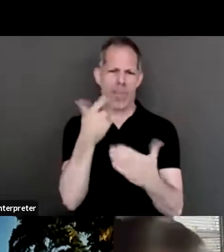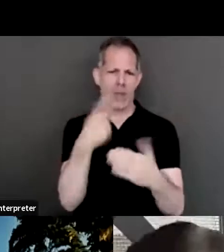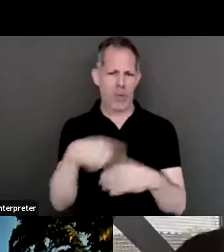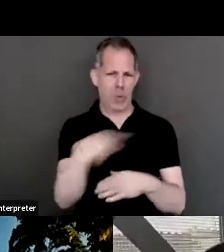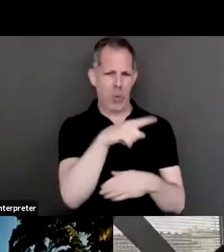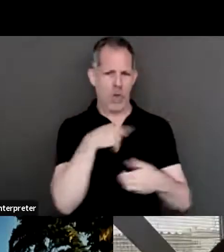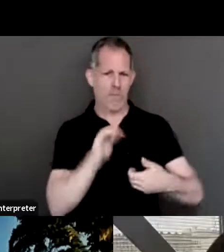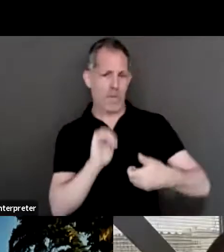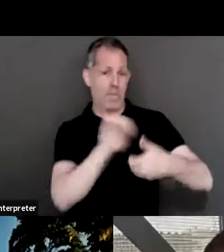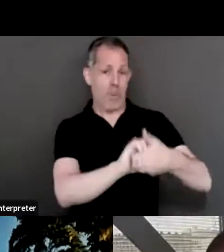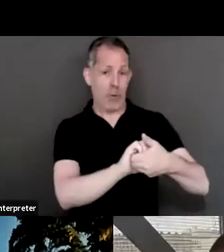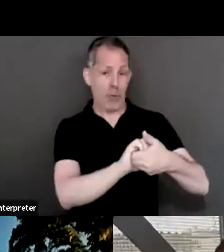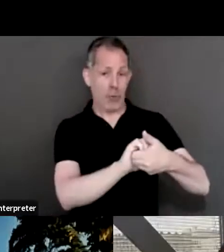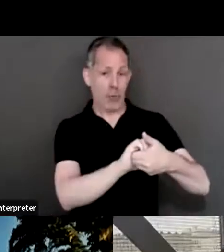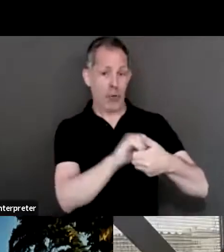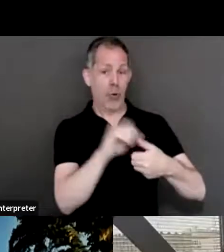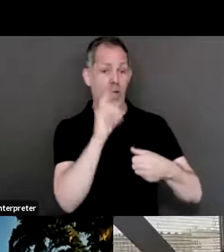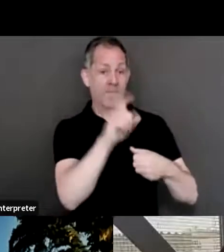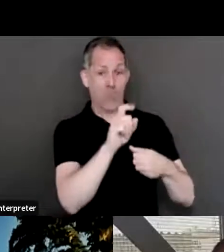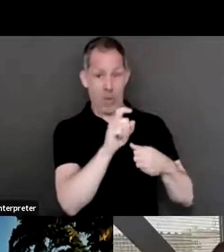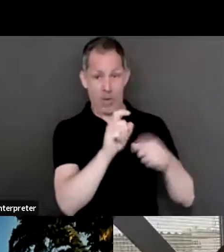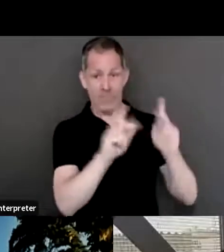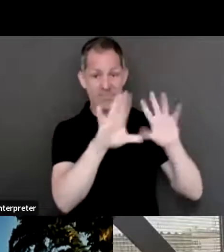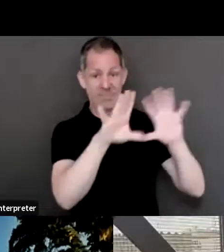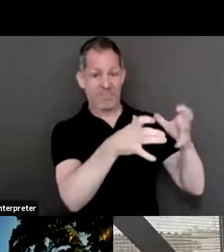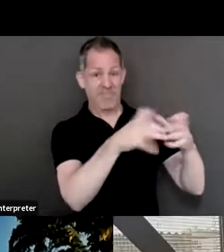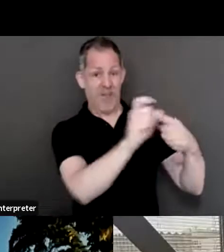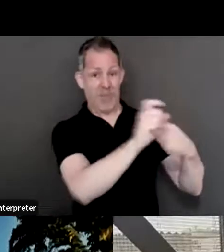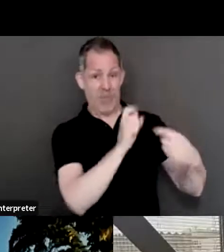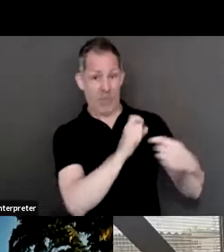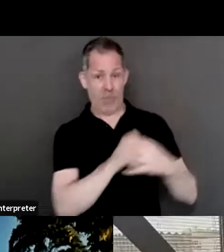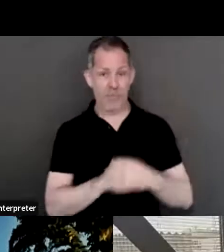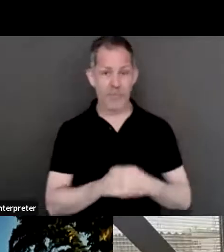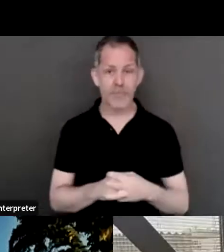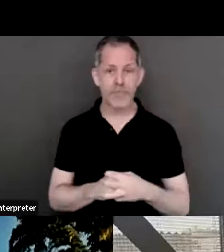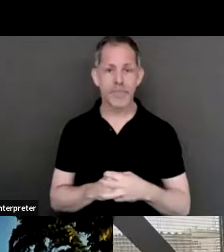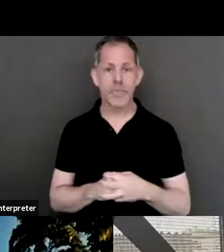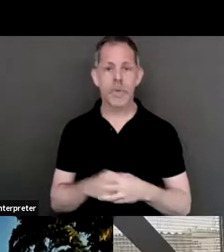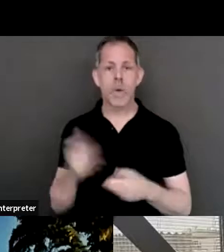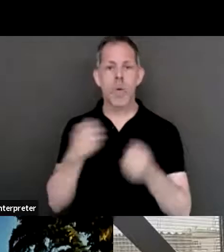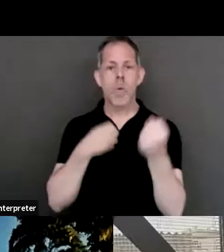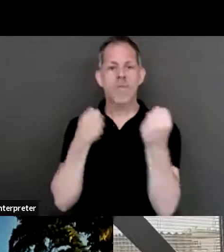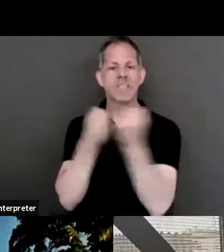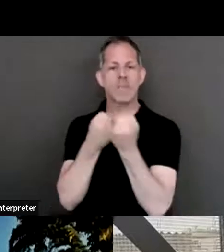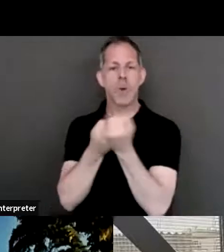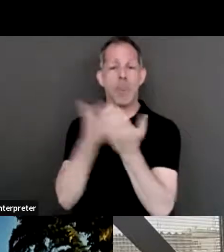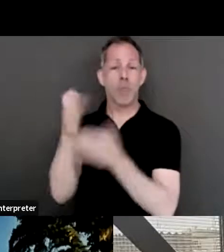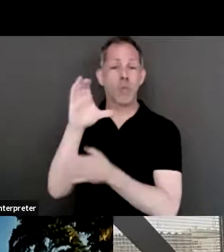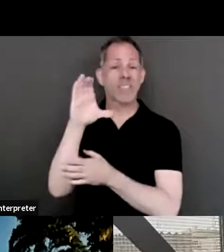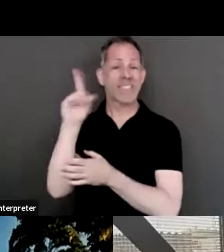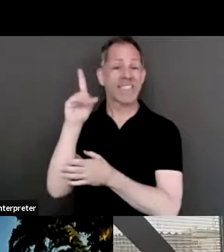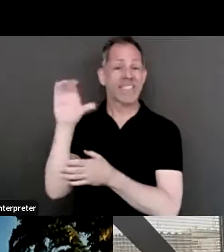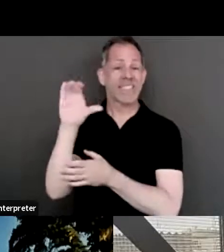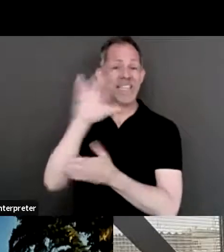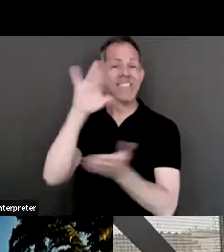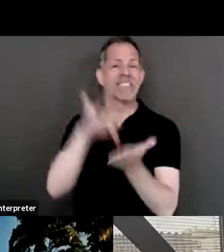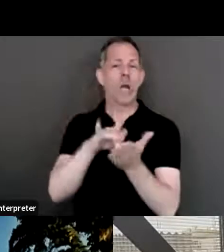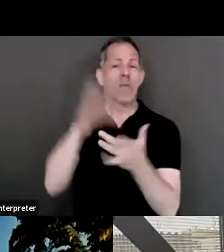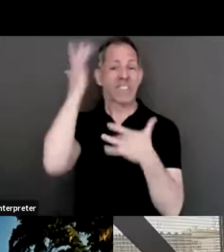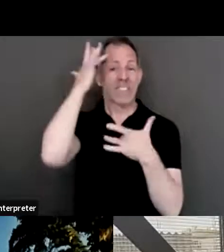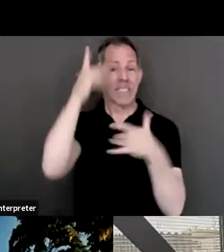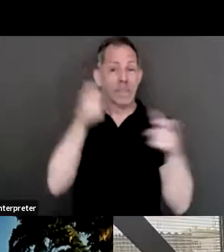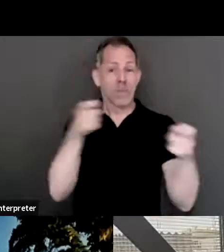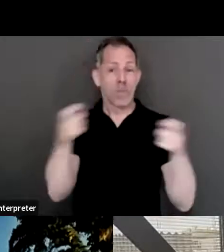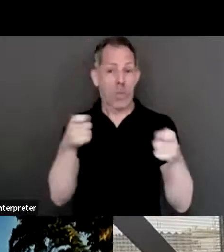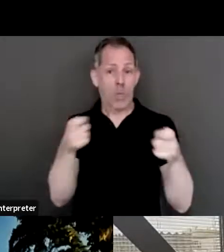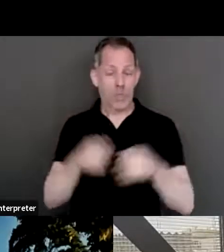funding and technical support through the Centers for Disease Control and Prevention, HRSA, the Health Services